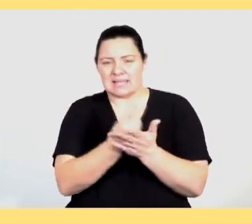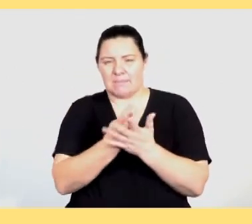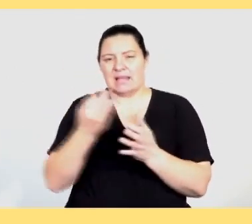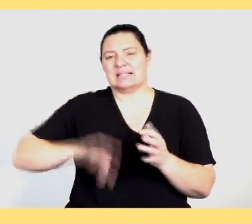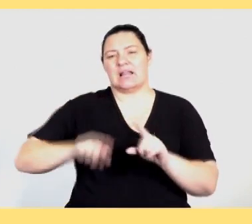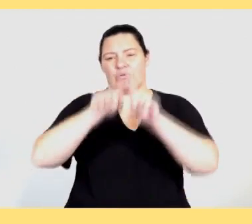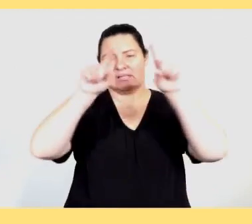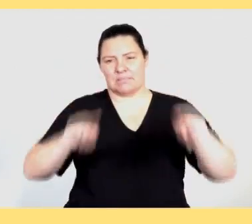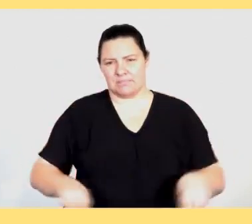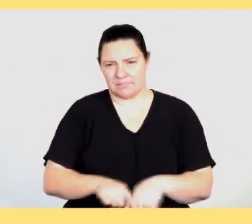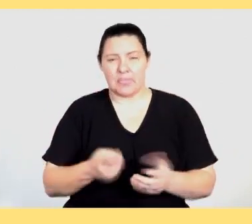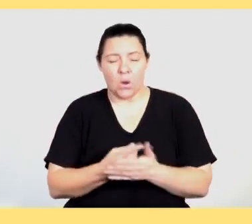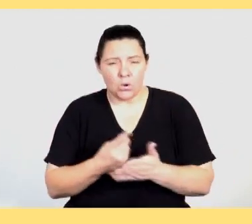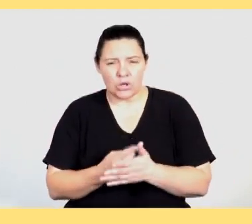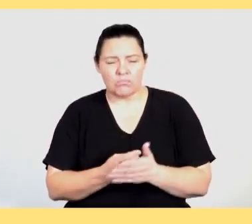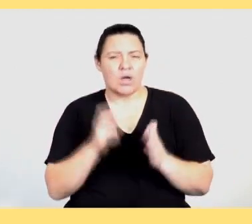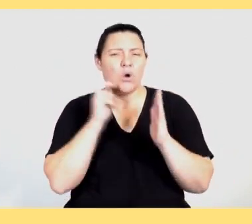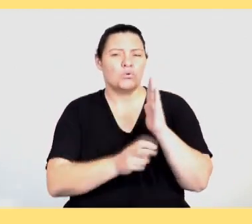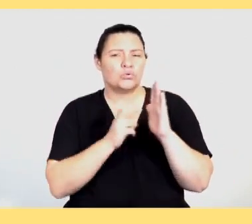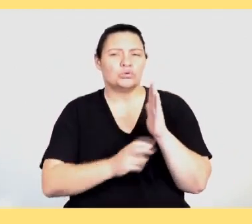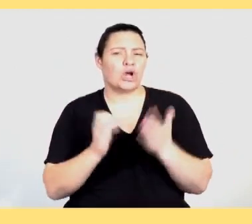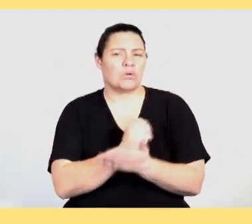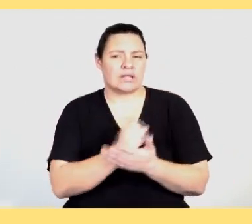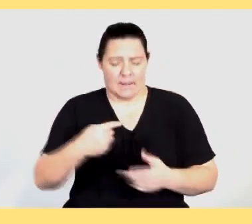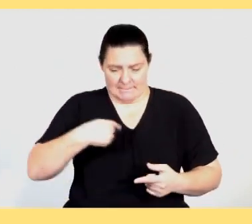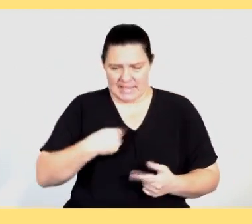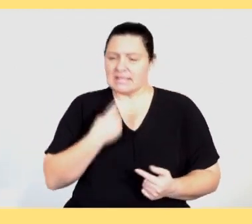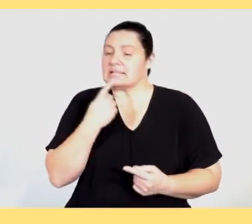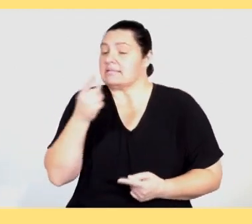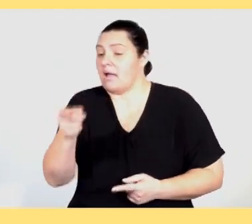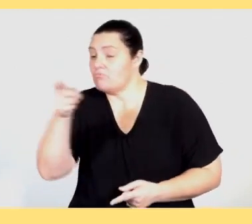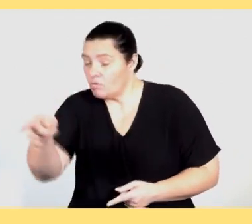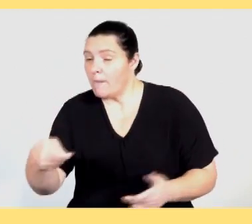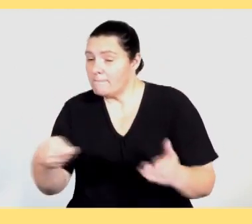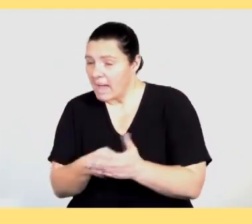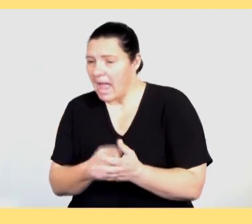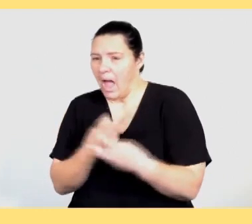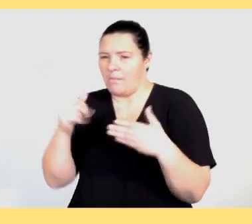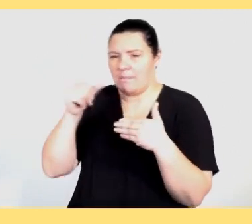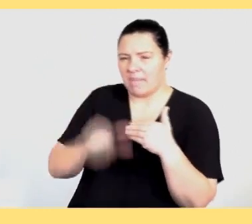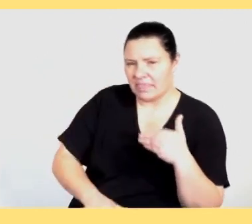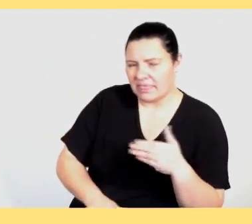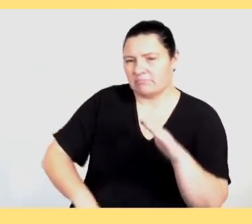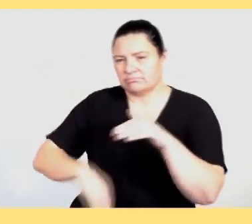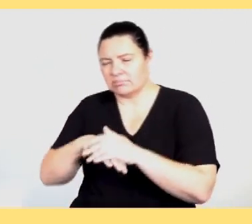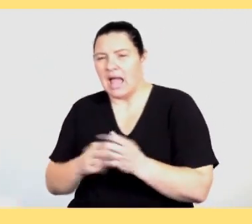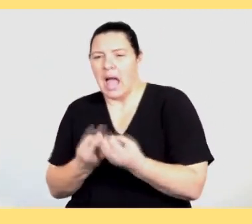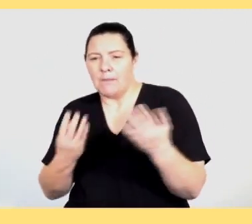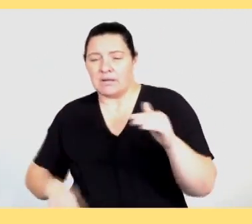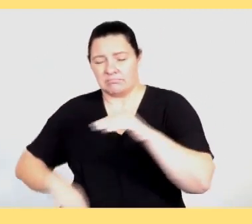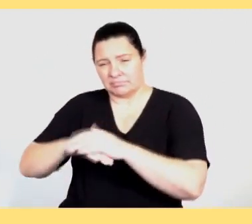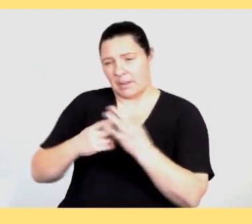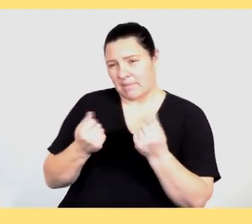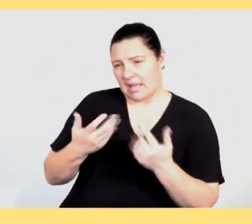spoke of credit terms. These are terms offered by the seller to the buyer of the maximum time that is